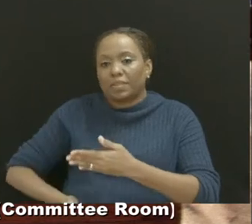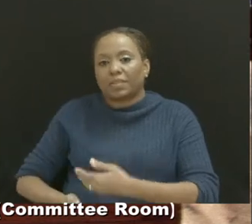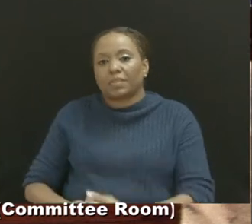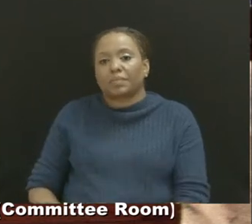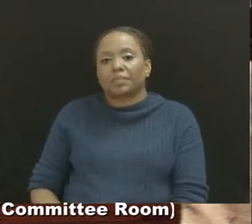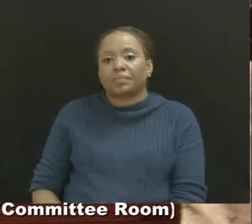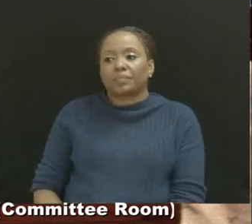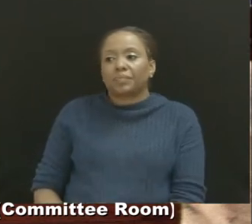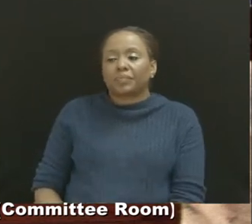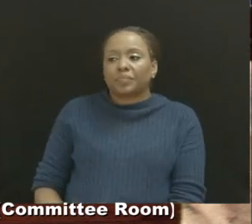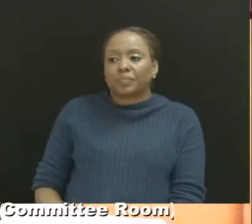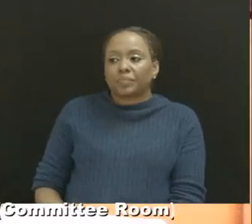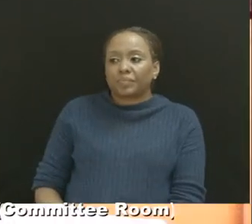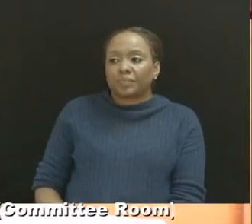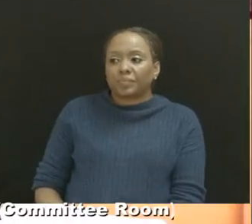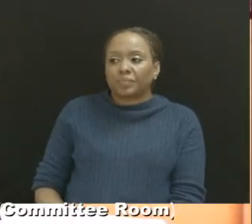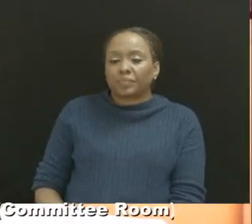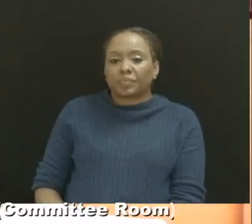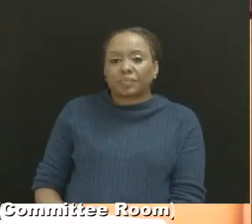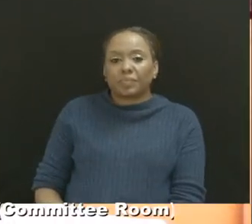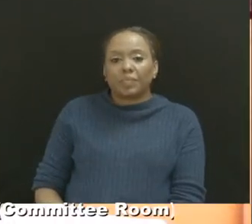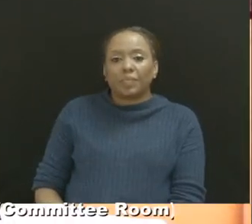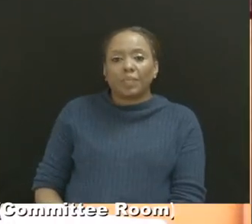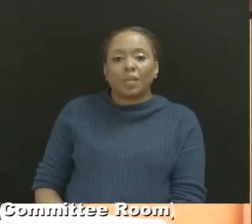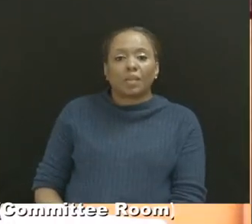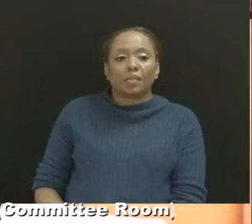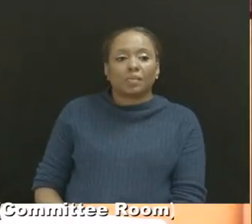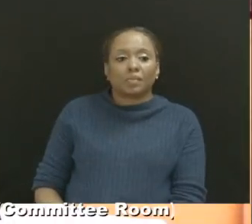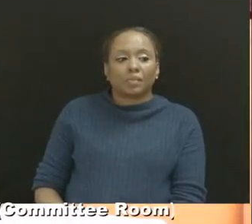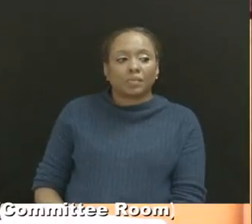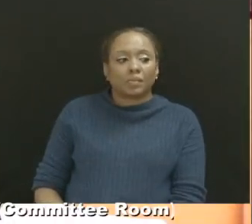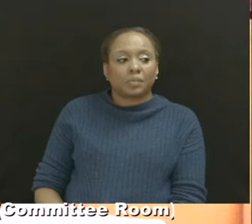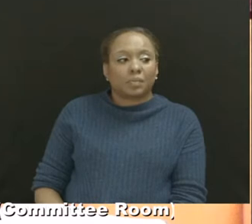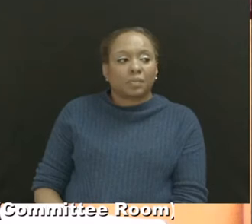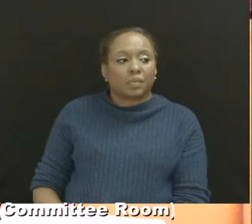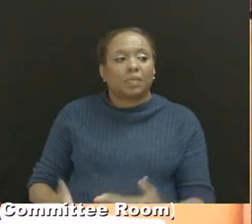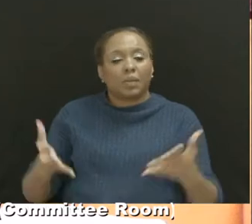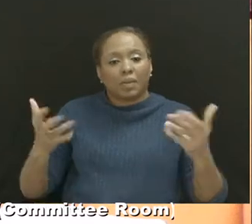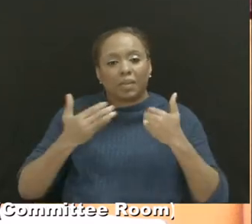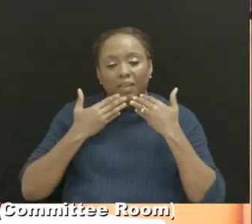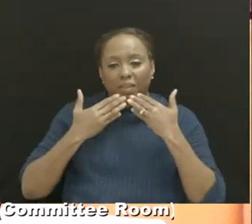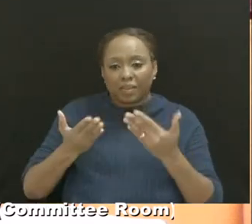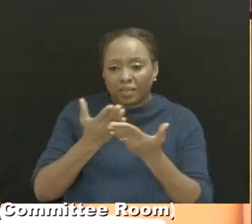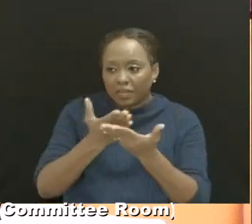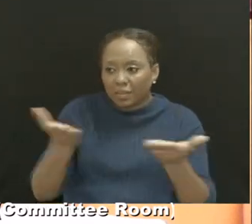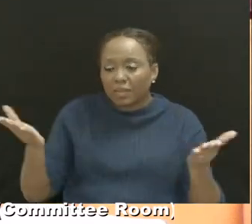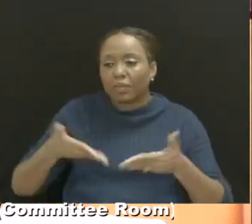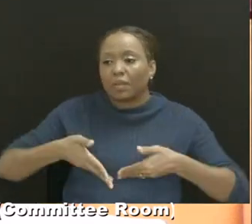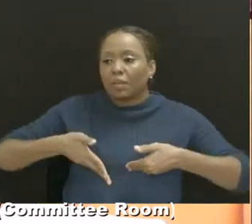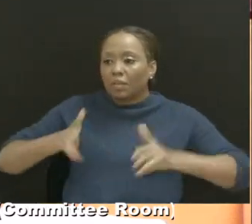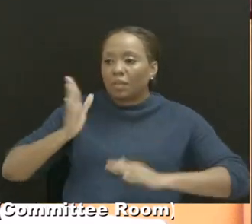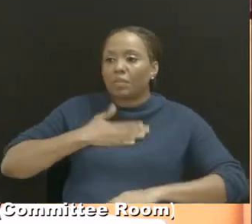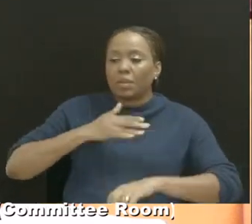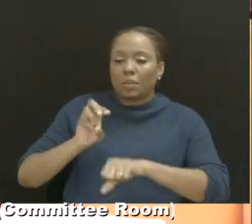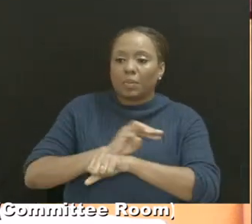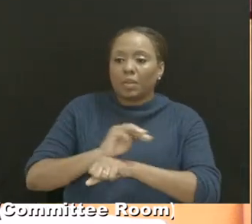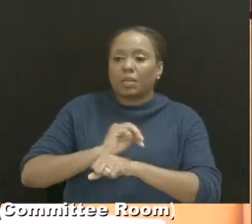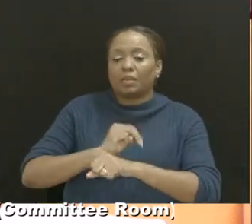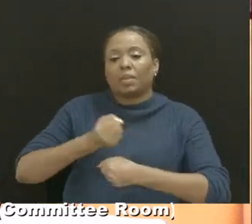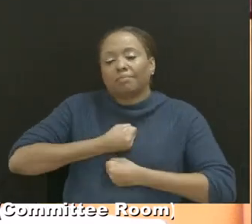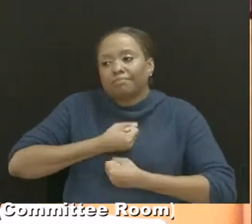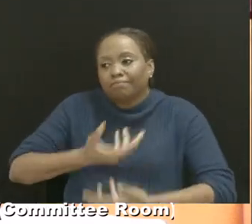I just want to thank this August Chamber for allowing my ministry to really articulate our plans